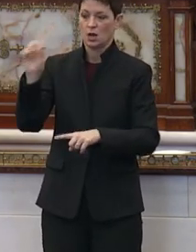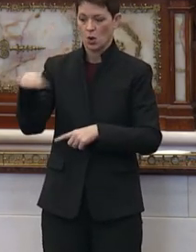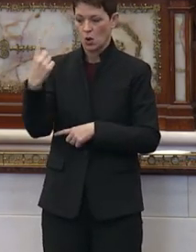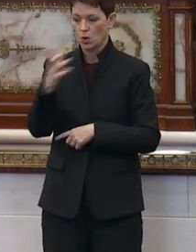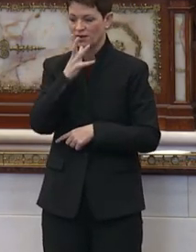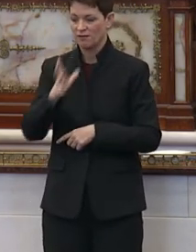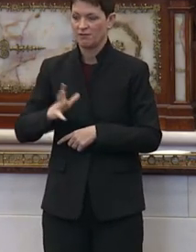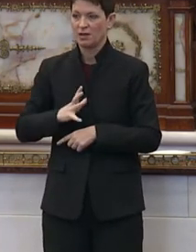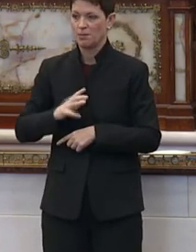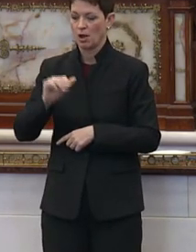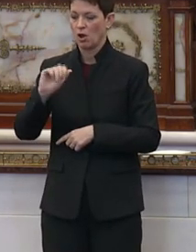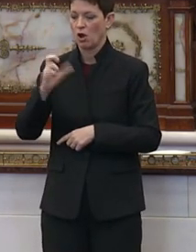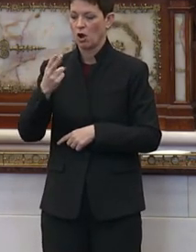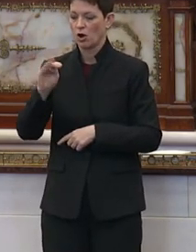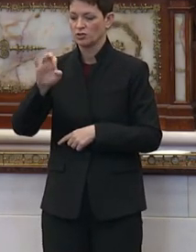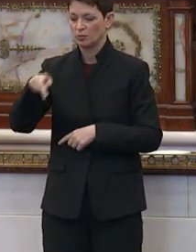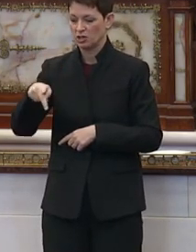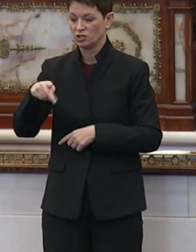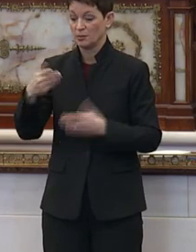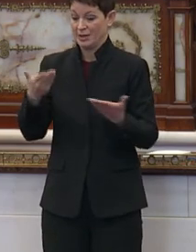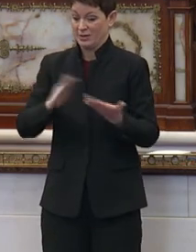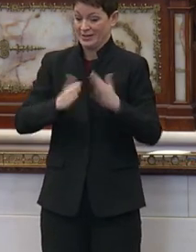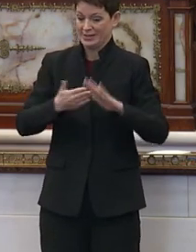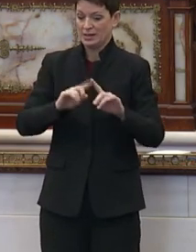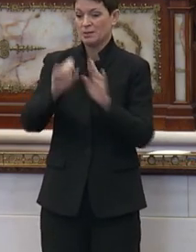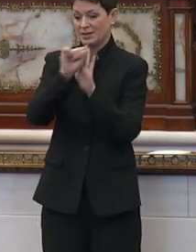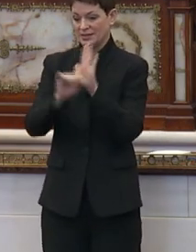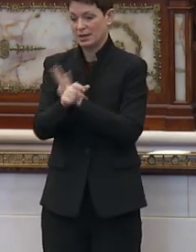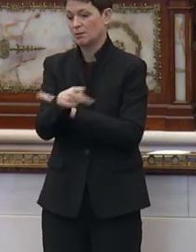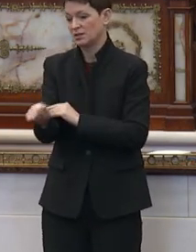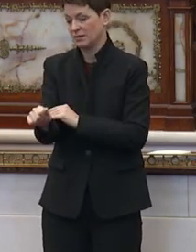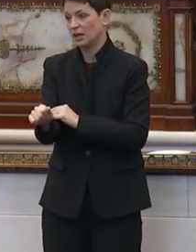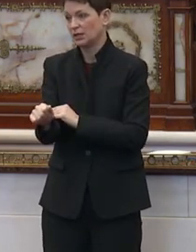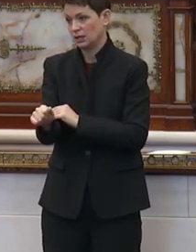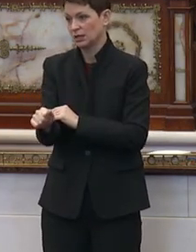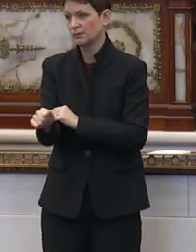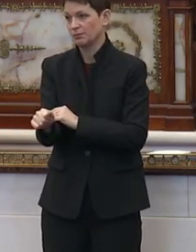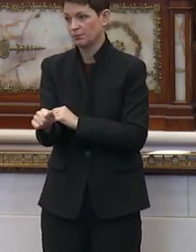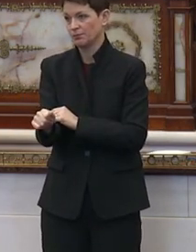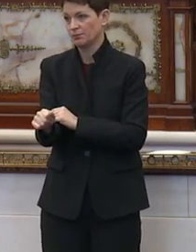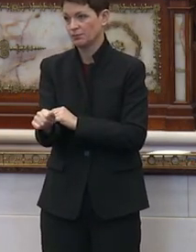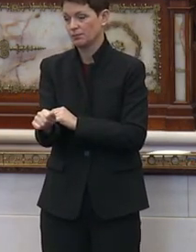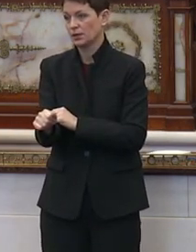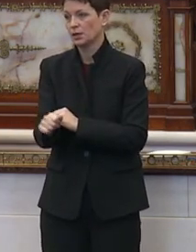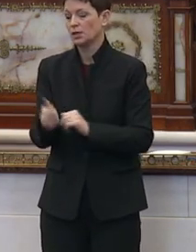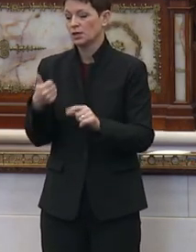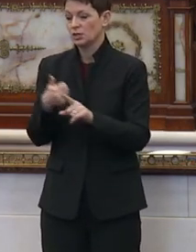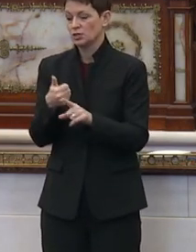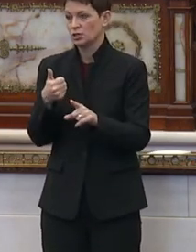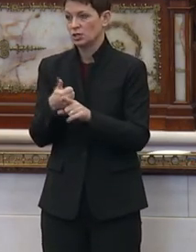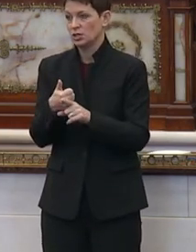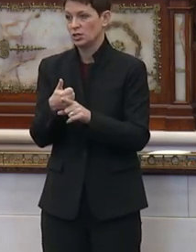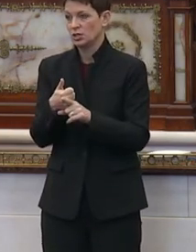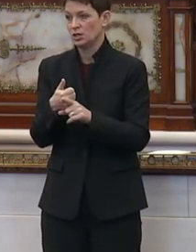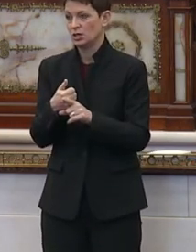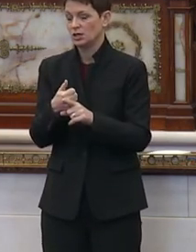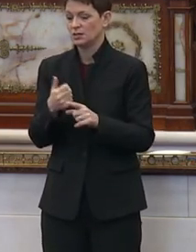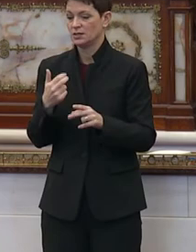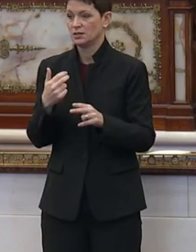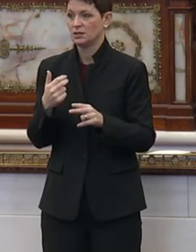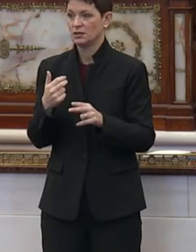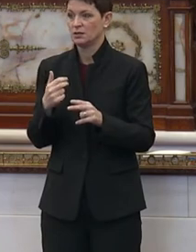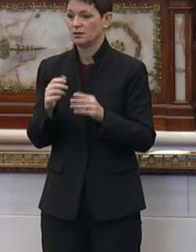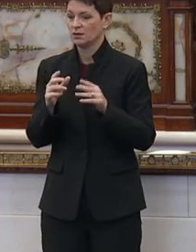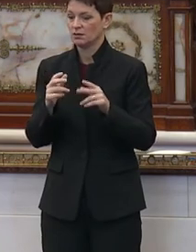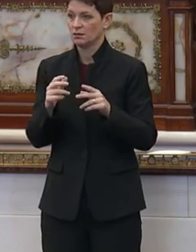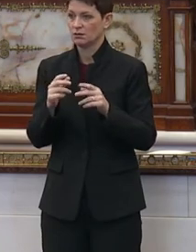only female archbishop, not only in the city, but also the state of Pennsylvania as well. And so she's carrying on the life and legacy of her